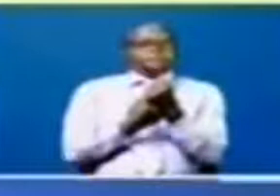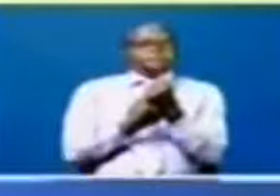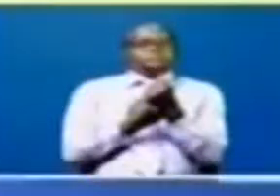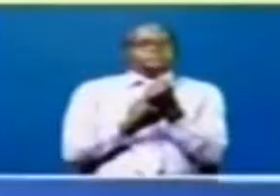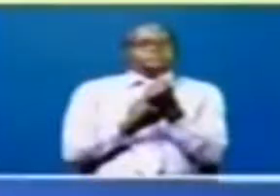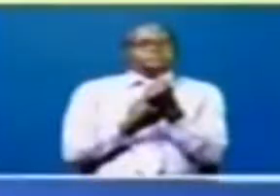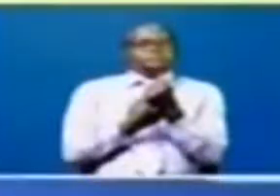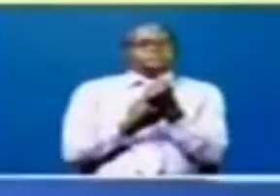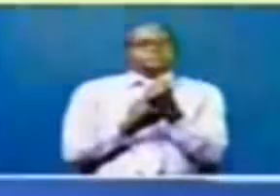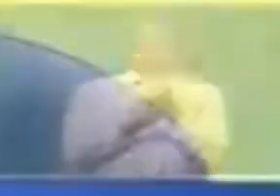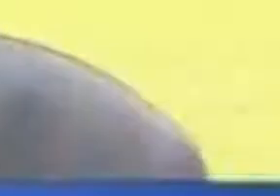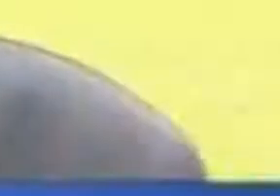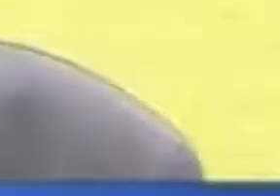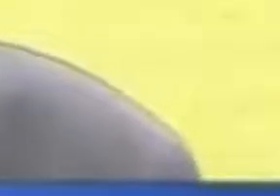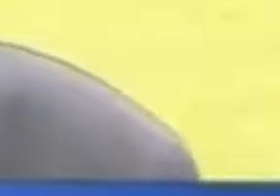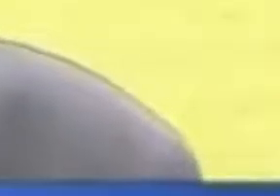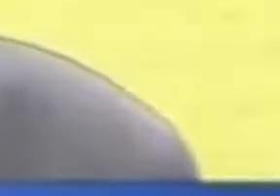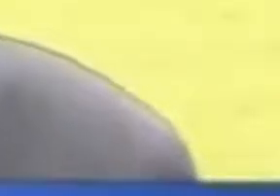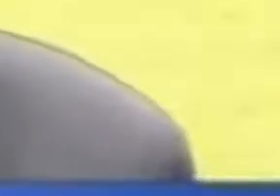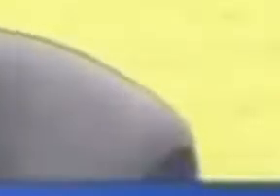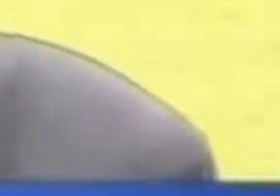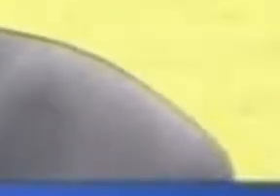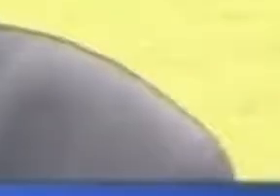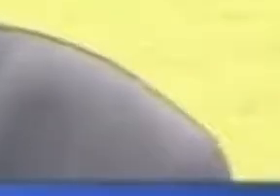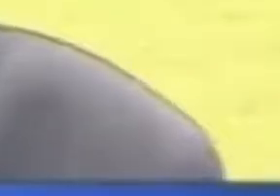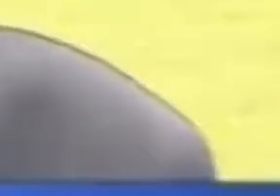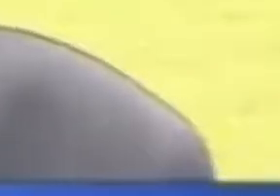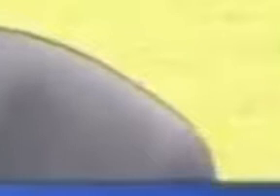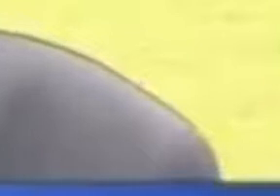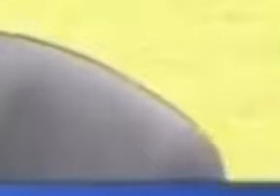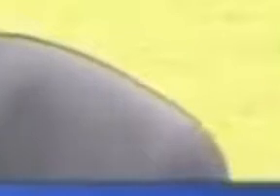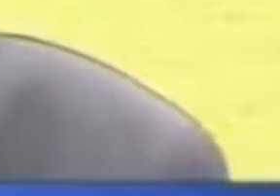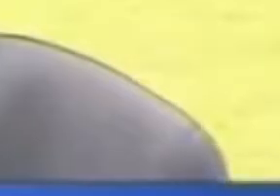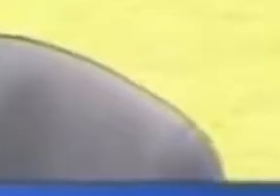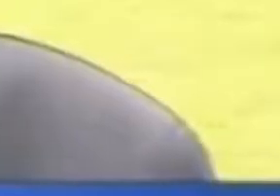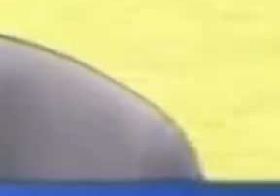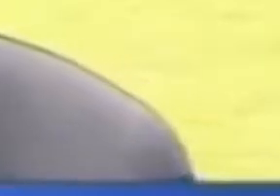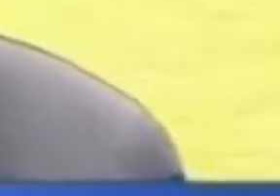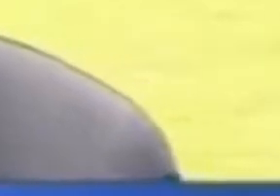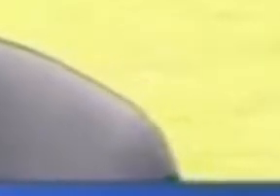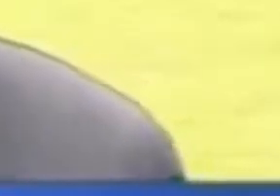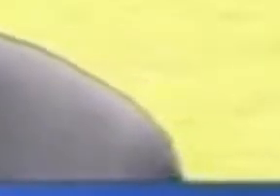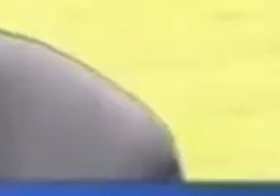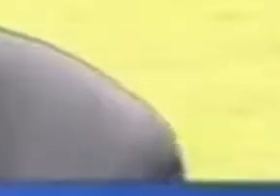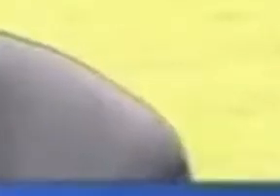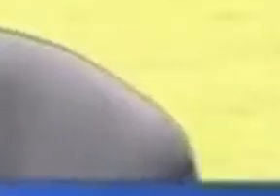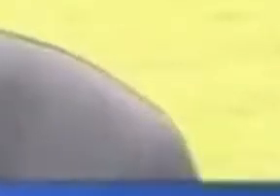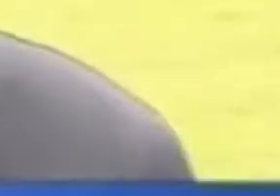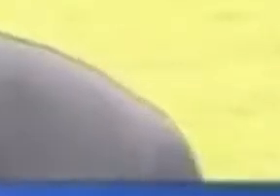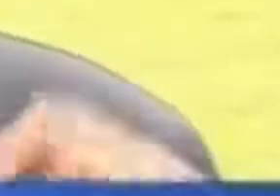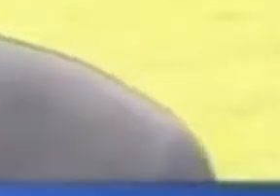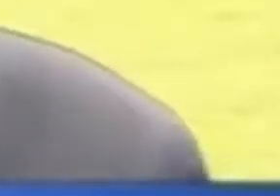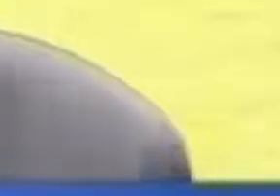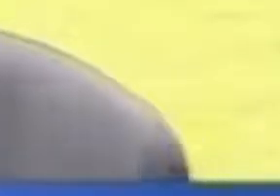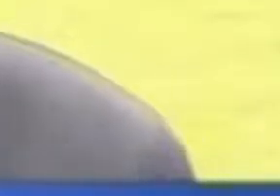lot. Okay, the deaf, many people are thinking that the deaf cannot play football because of hearing the whistle from the